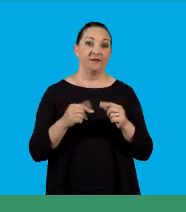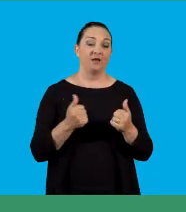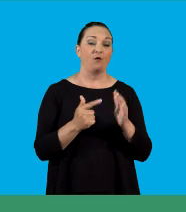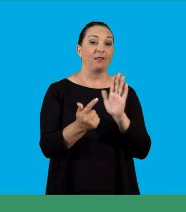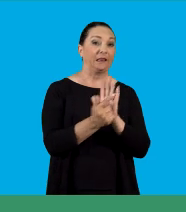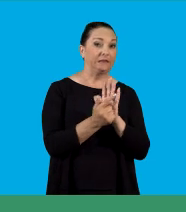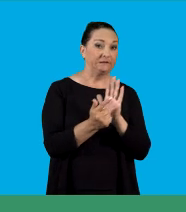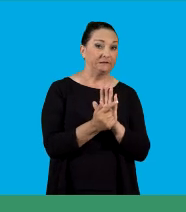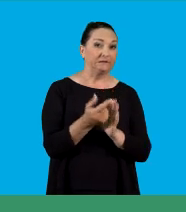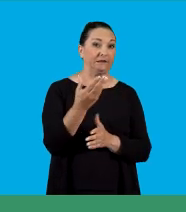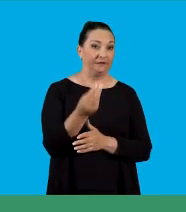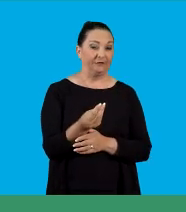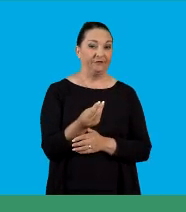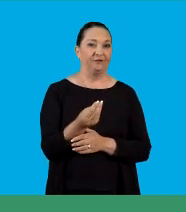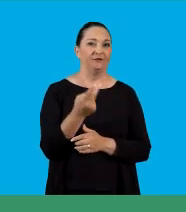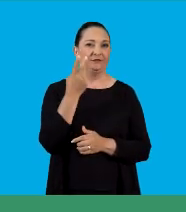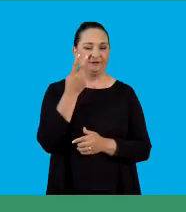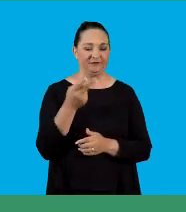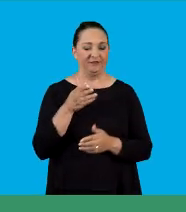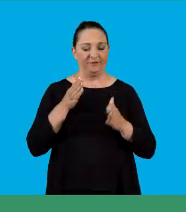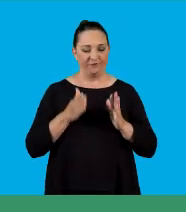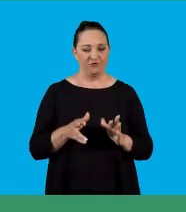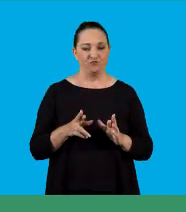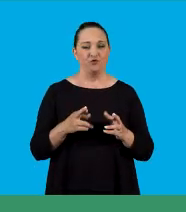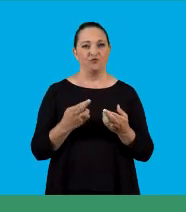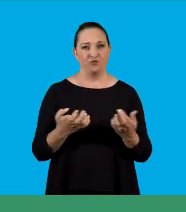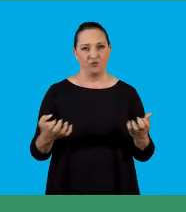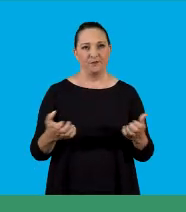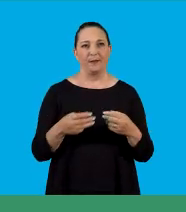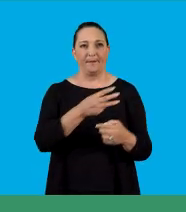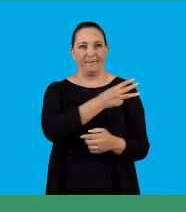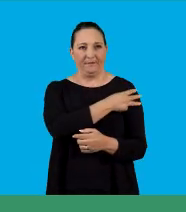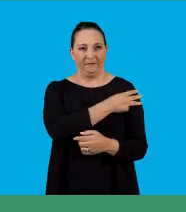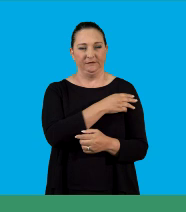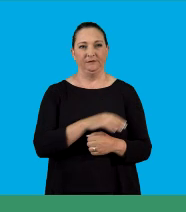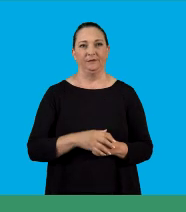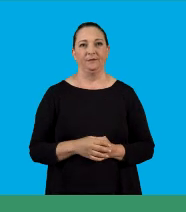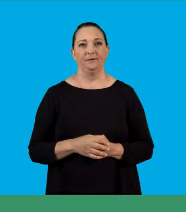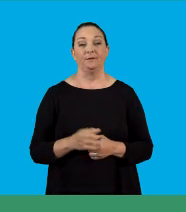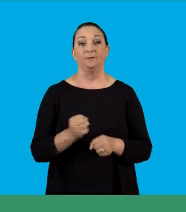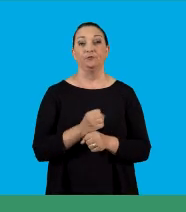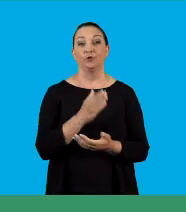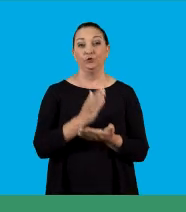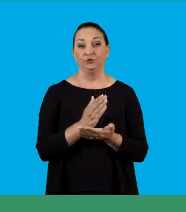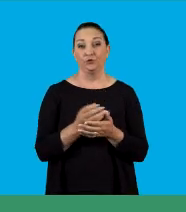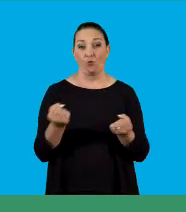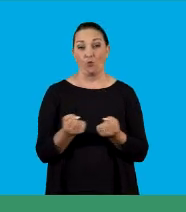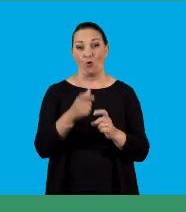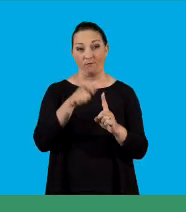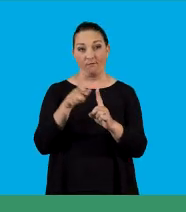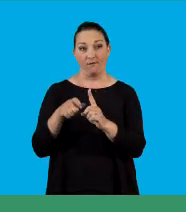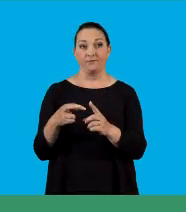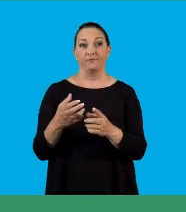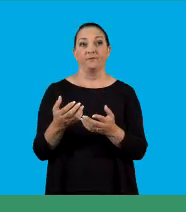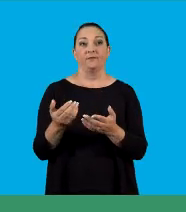an implication on human resource management. Right, human resource managers should ensure workers must